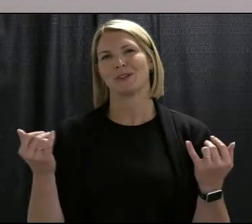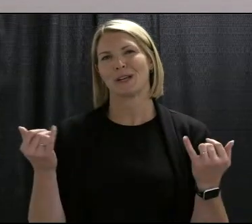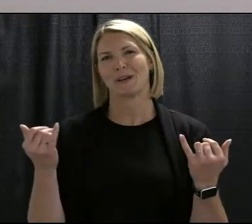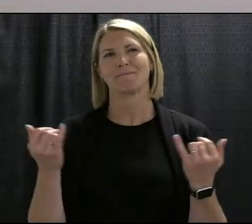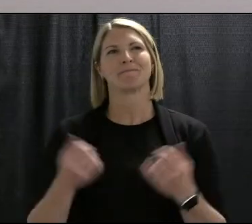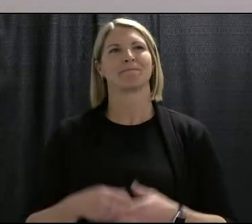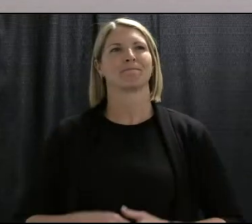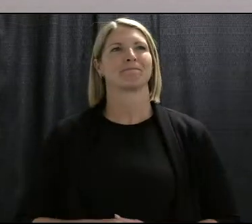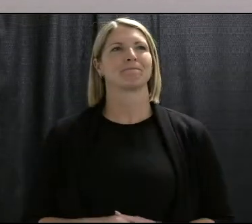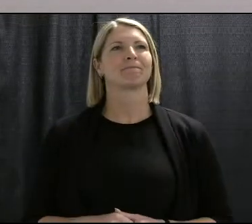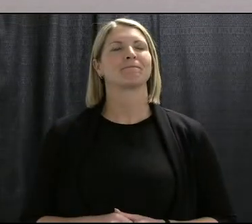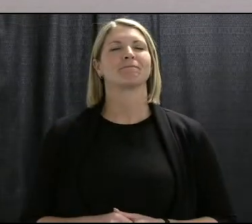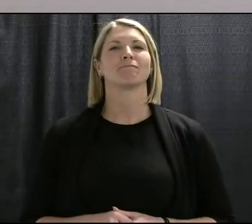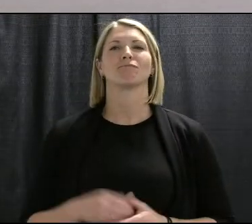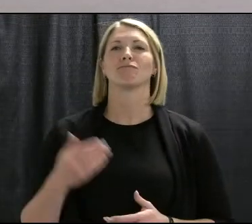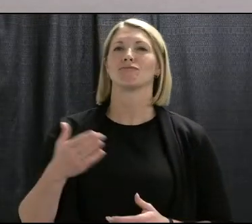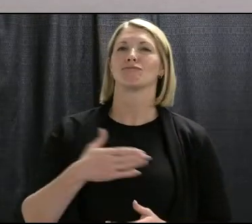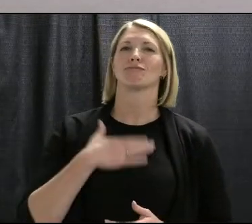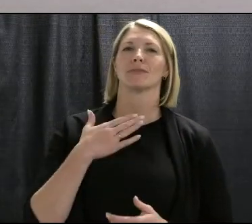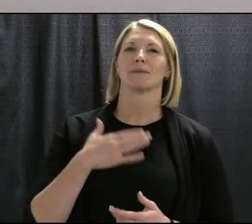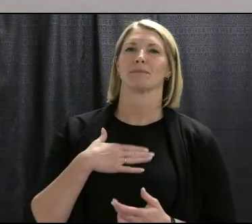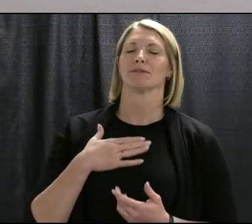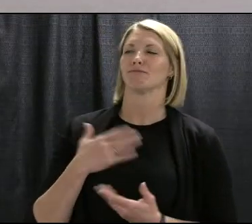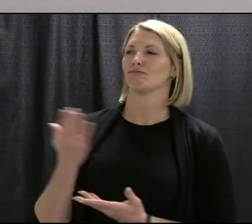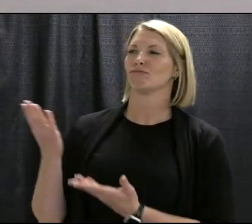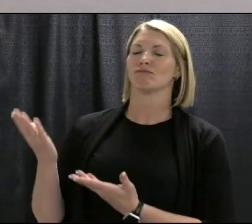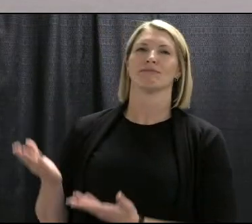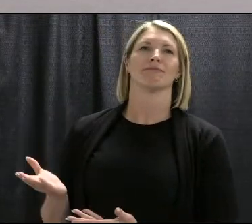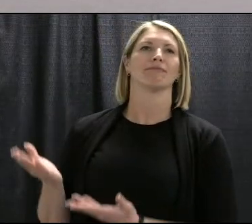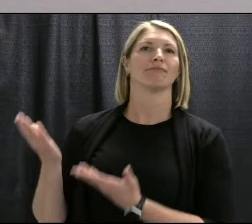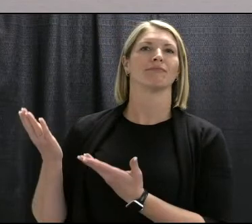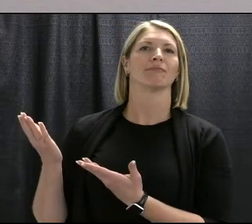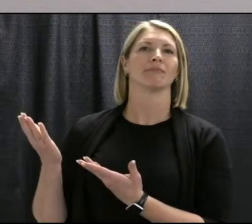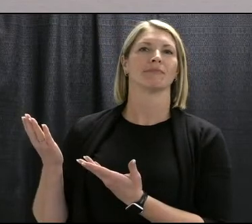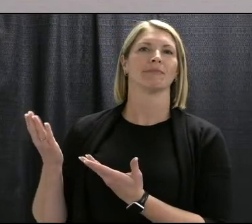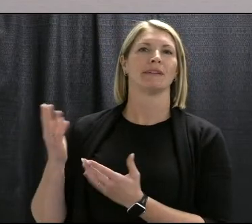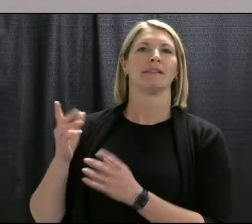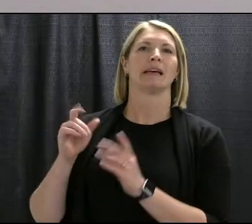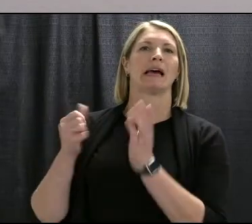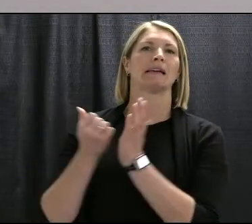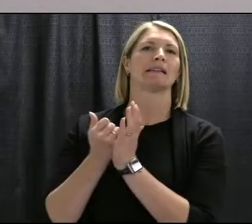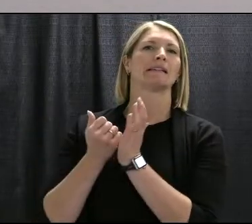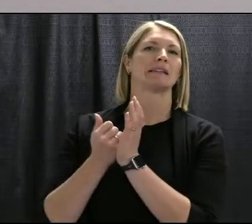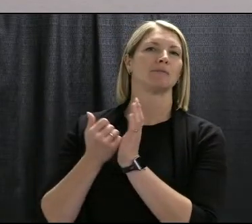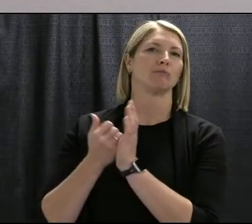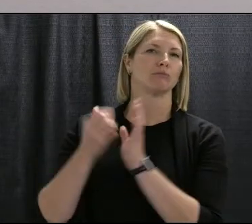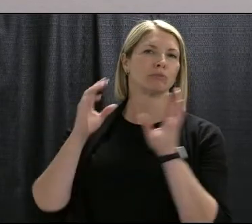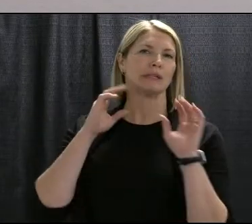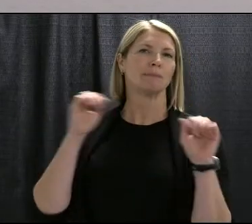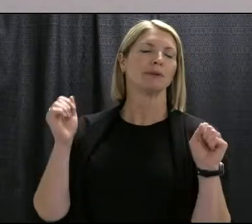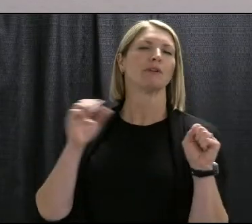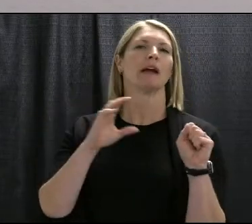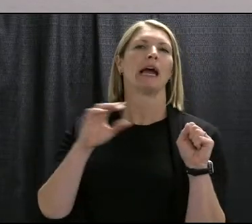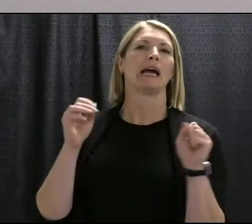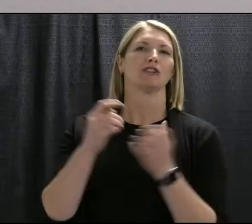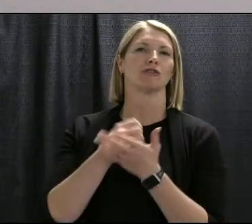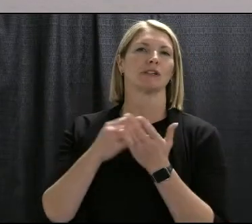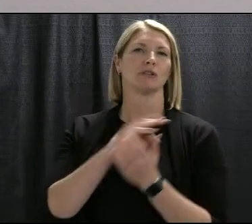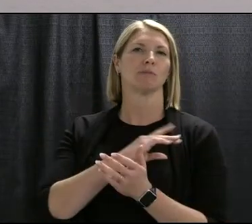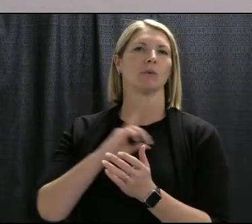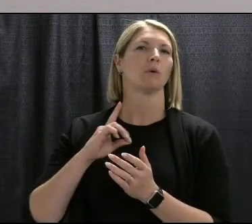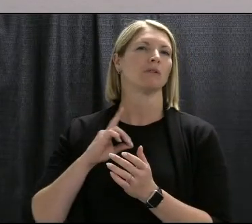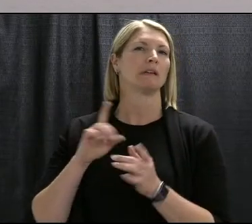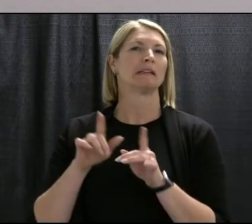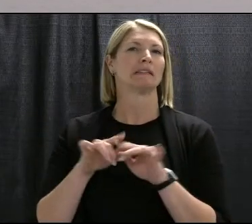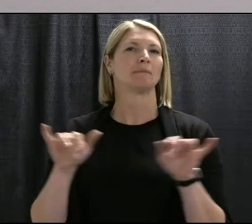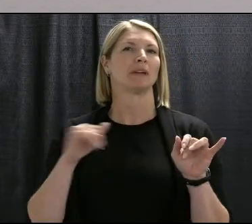announcement. I'm pleased to be joined by my honorable colleagues, the Deputy Premier and President of Treasury Board, as well as the Minister of